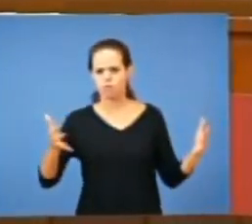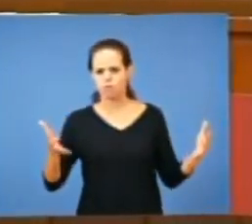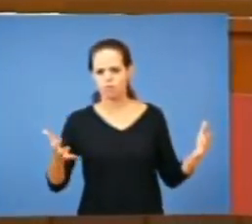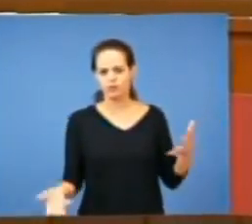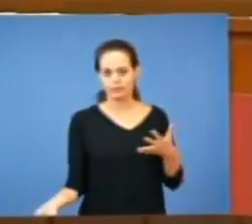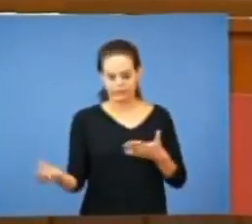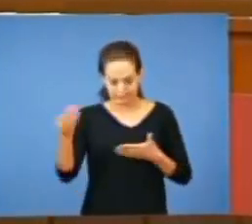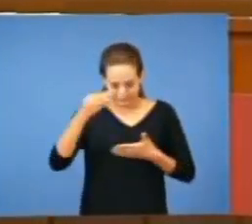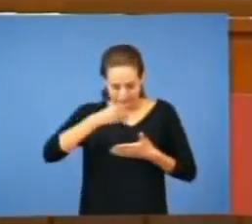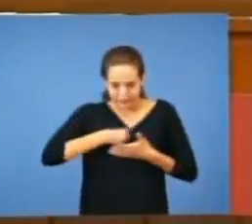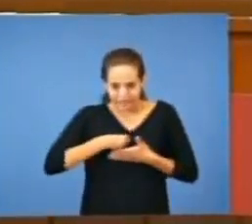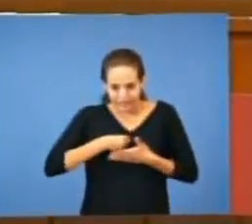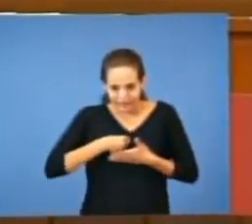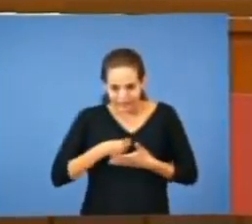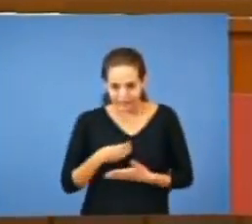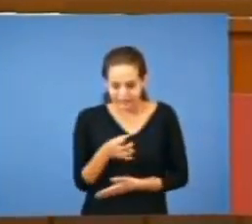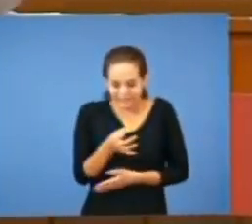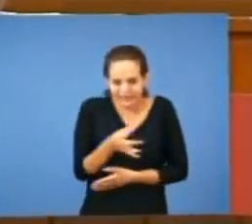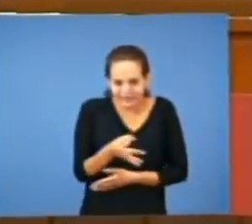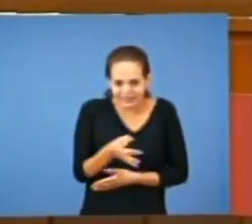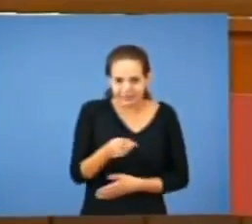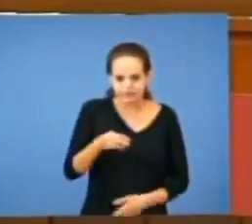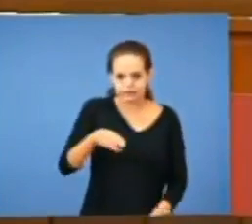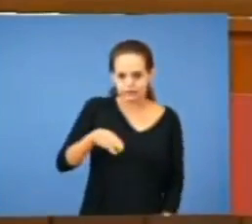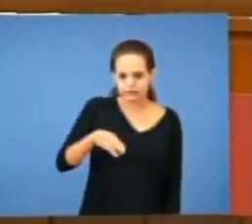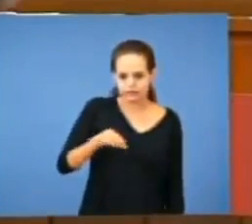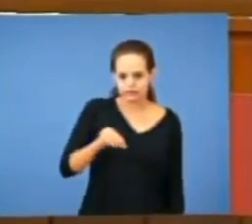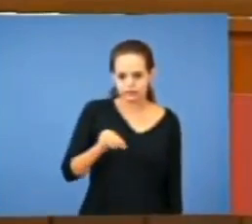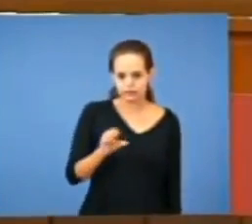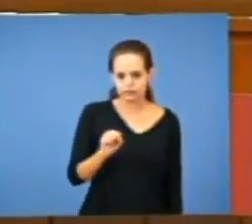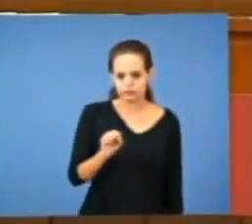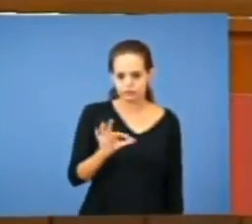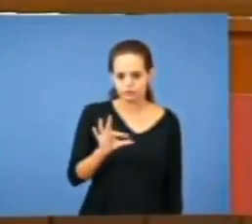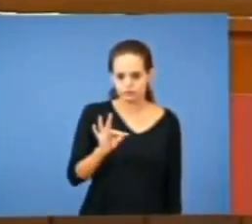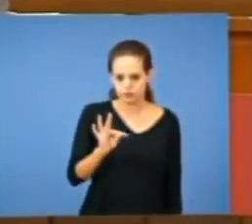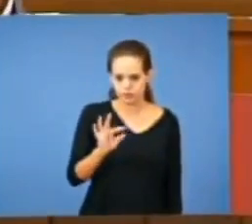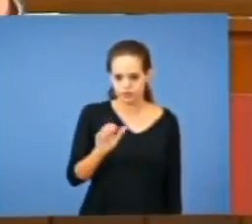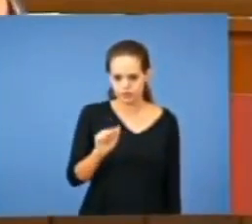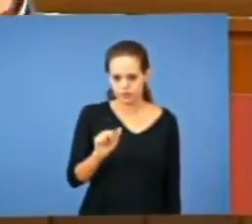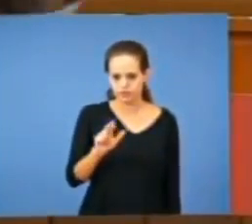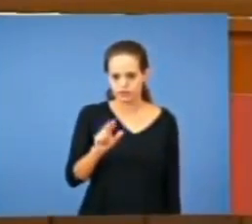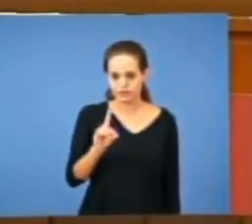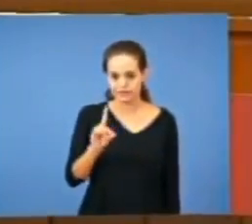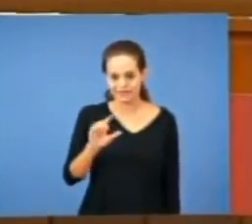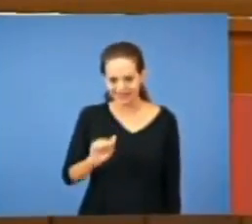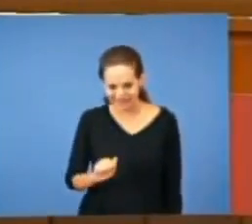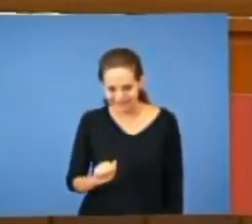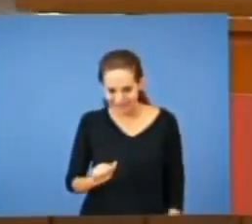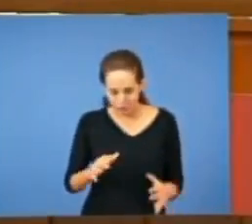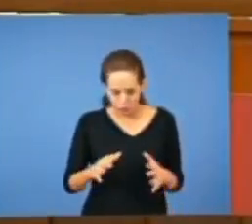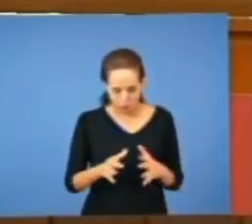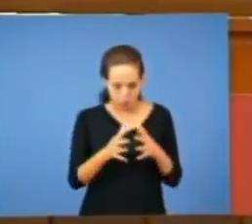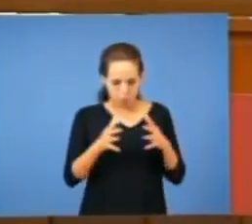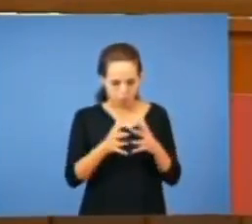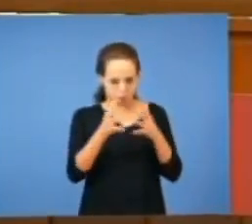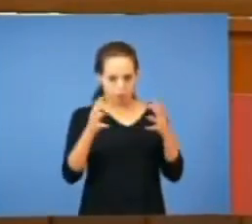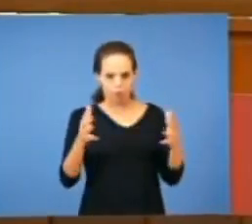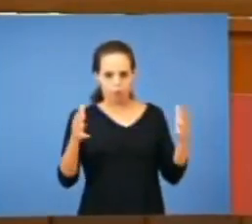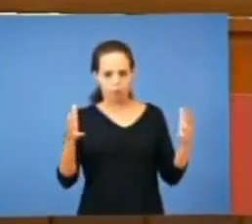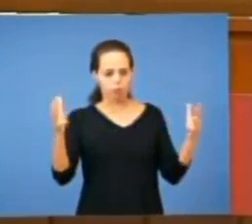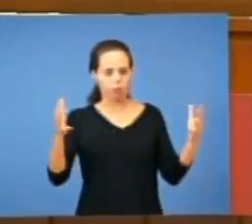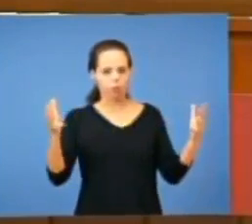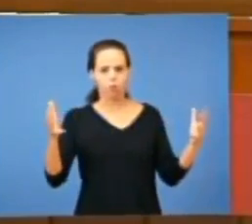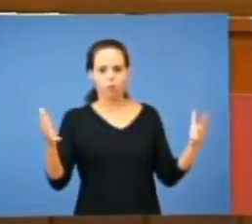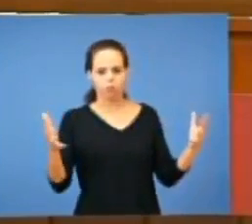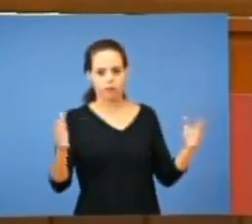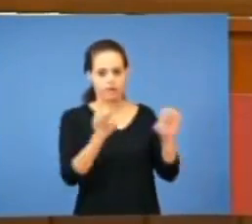dough. What was interior, which was the seed, became something that was external. The dough